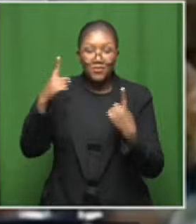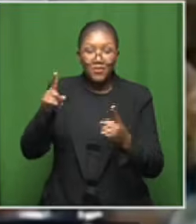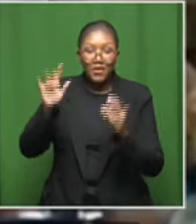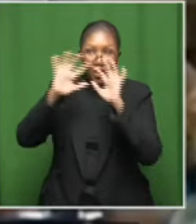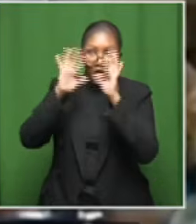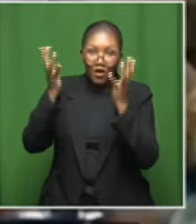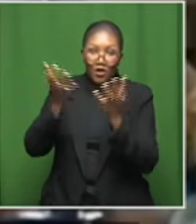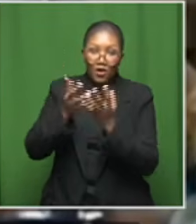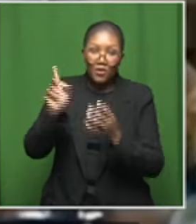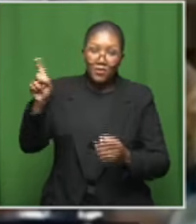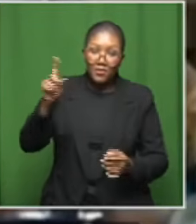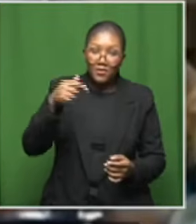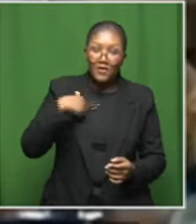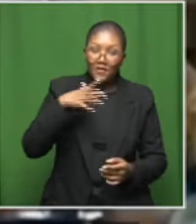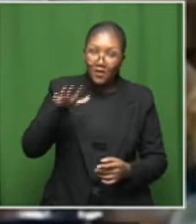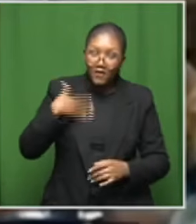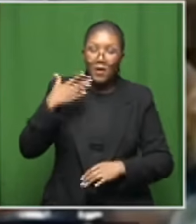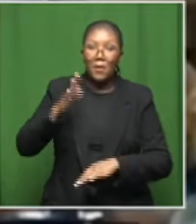to see it.